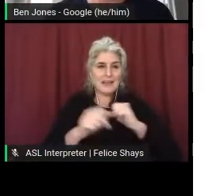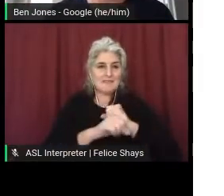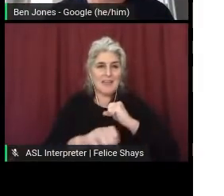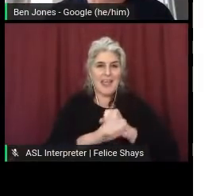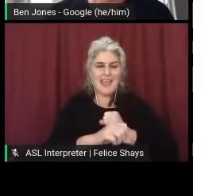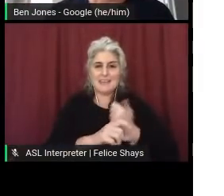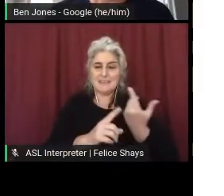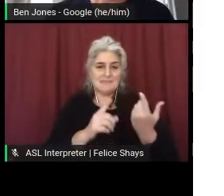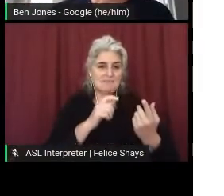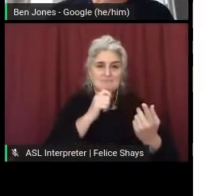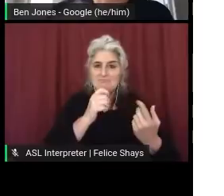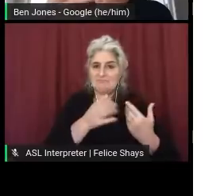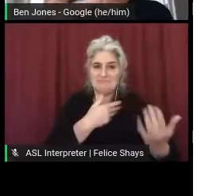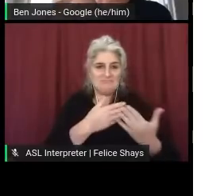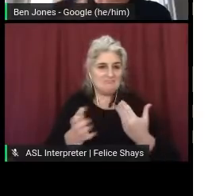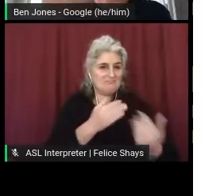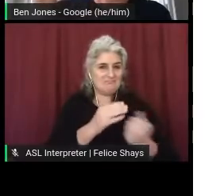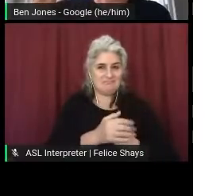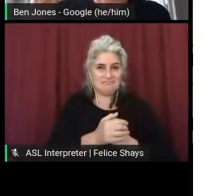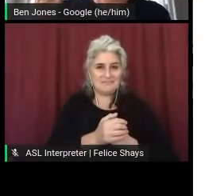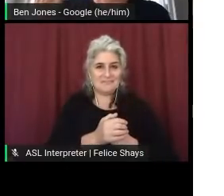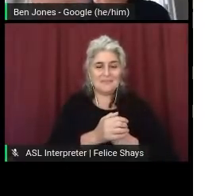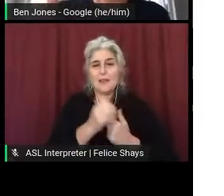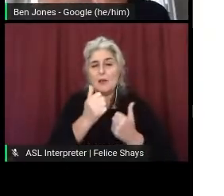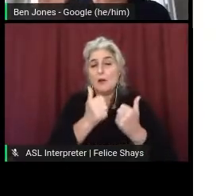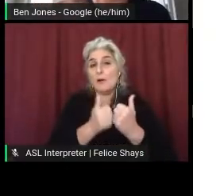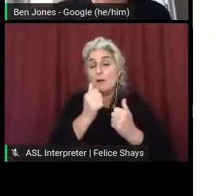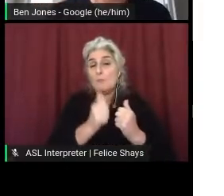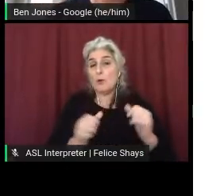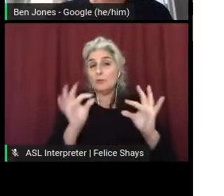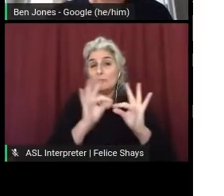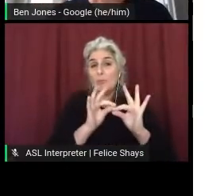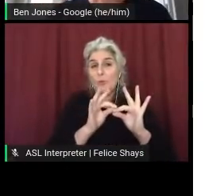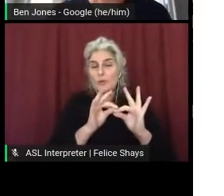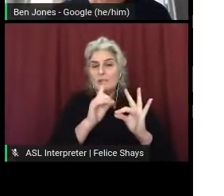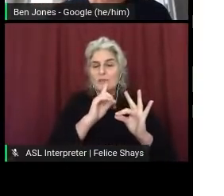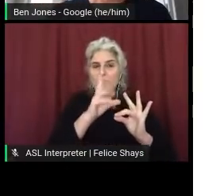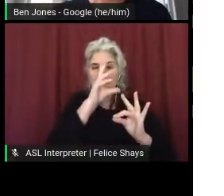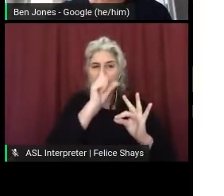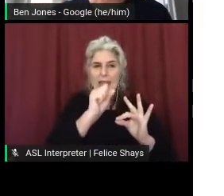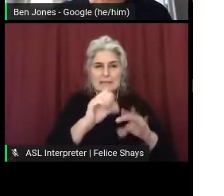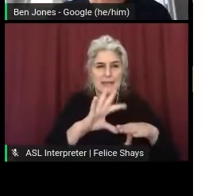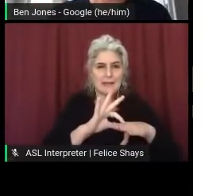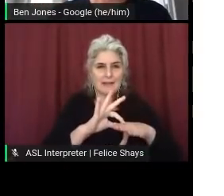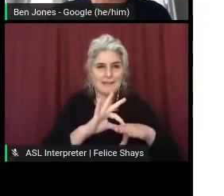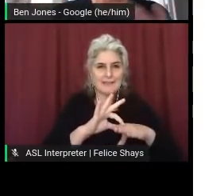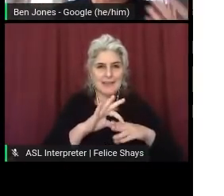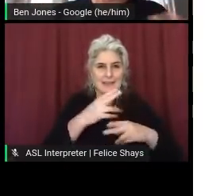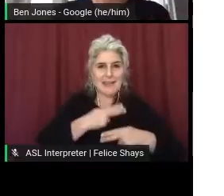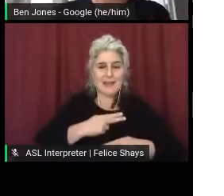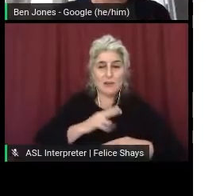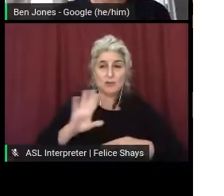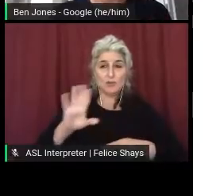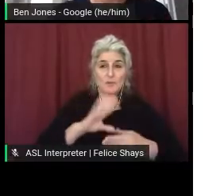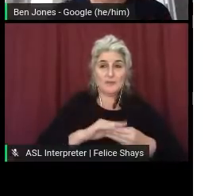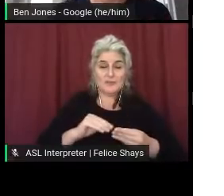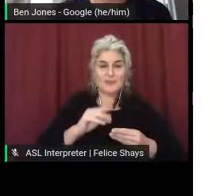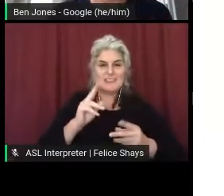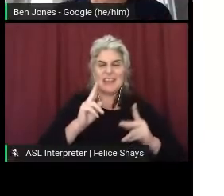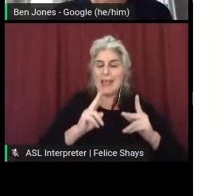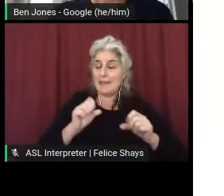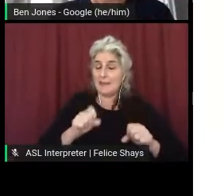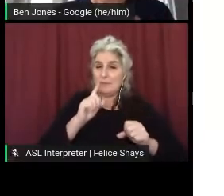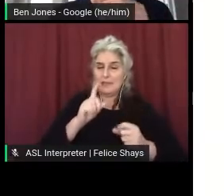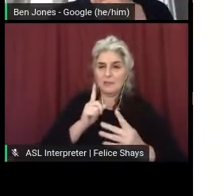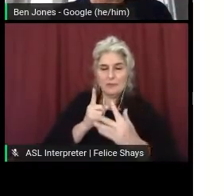in performance. It is compelling content, human stories, and the ability to connect to an audience.